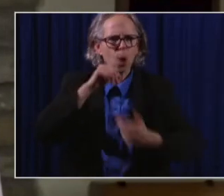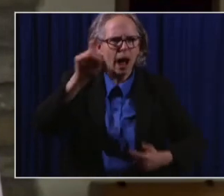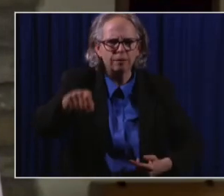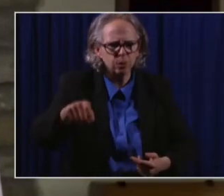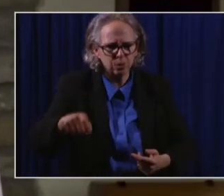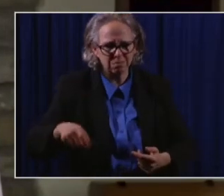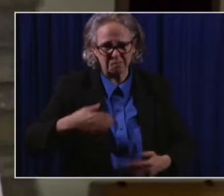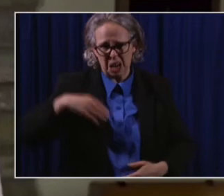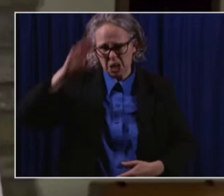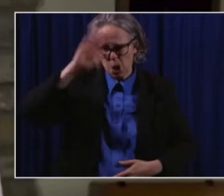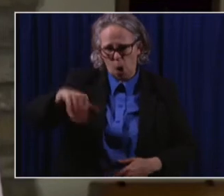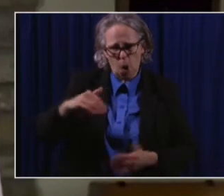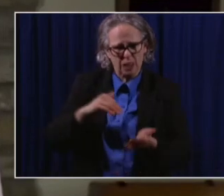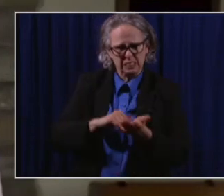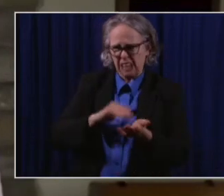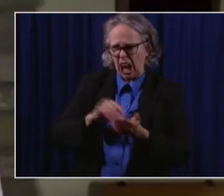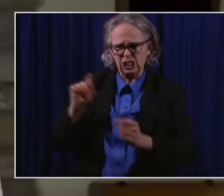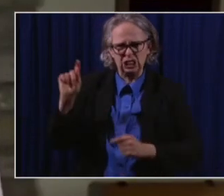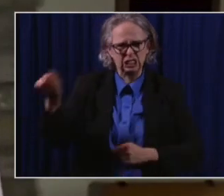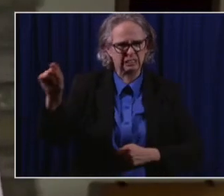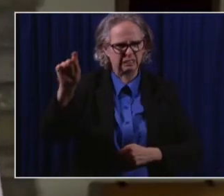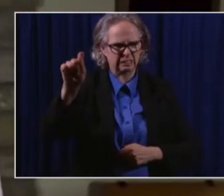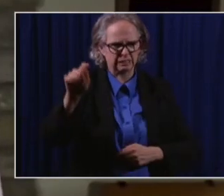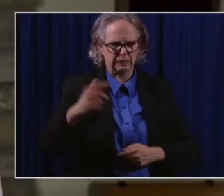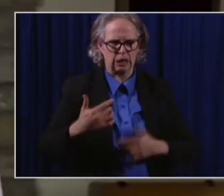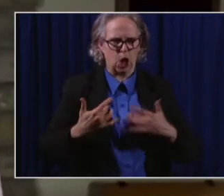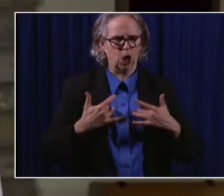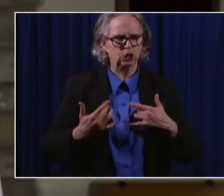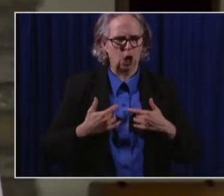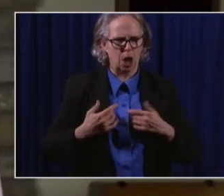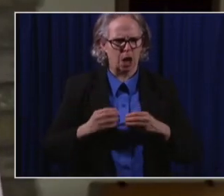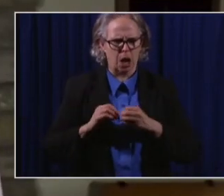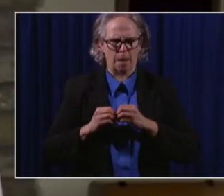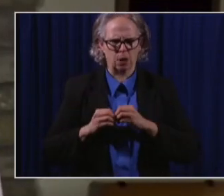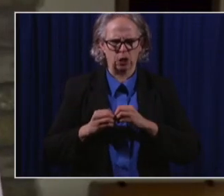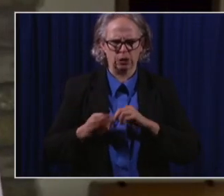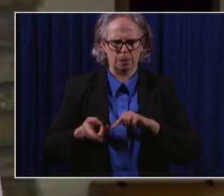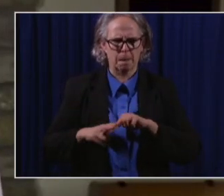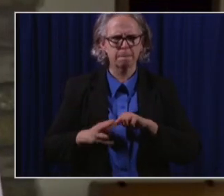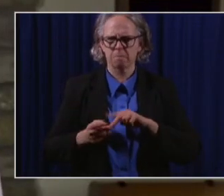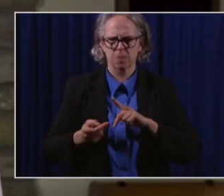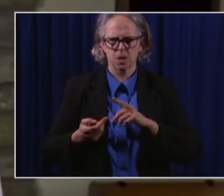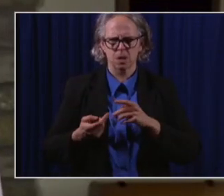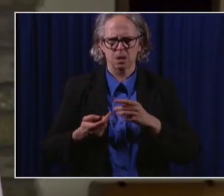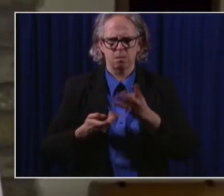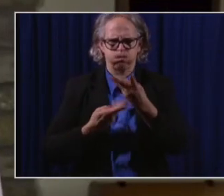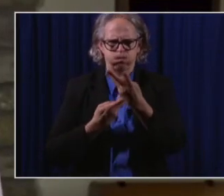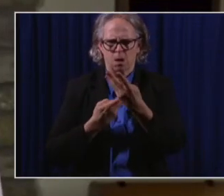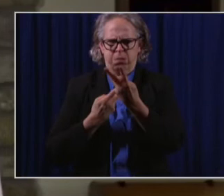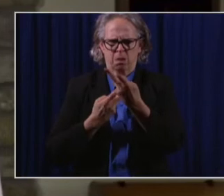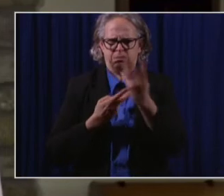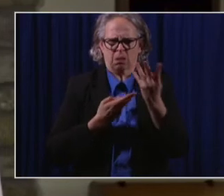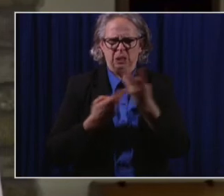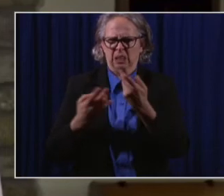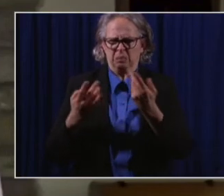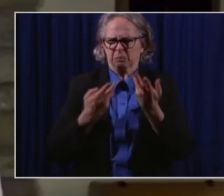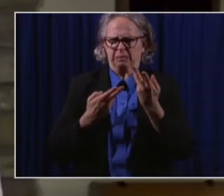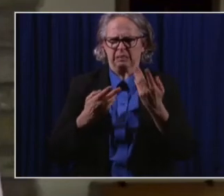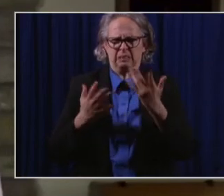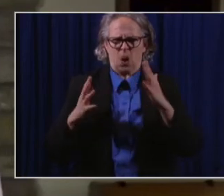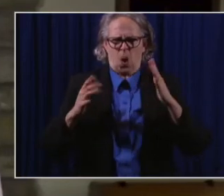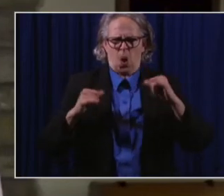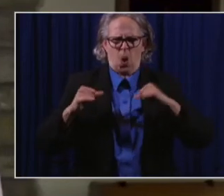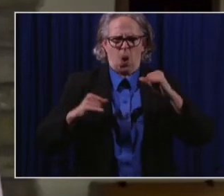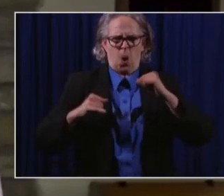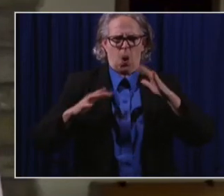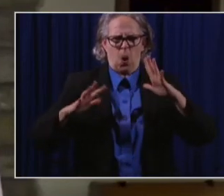a very serious concern with people in the medical community I have talked about. And look, there's a lot